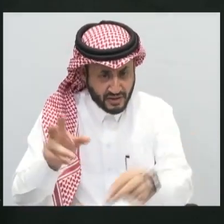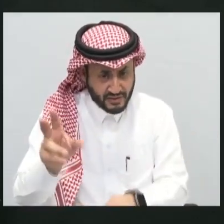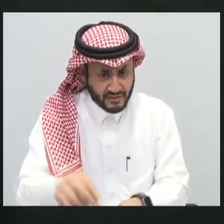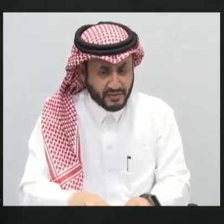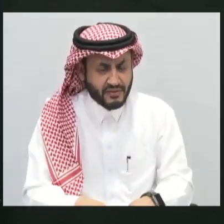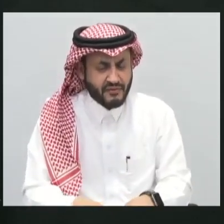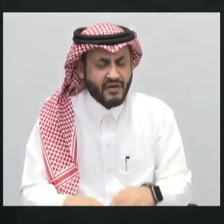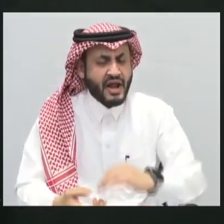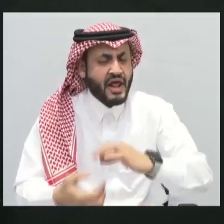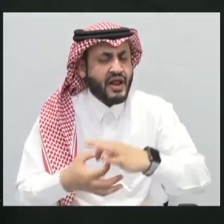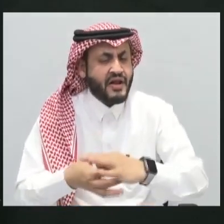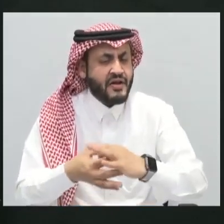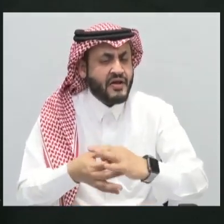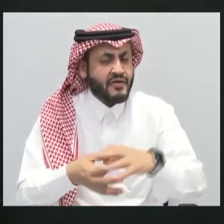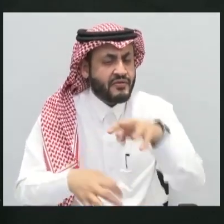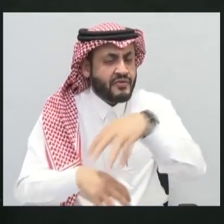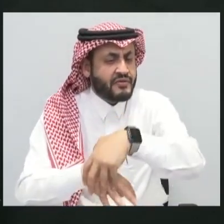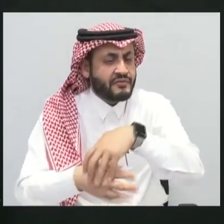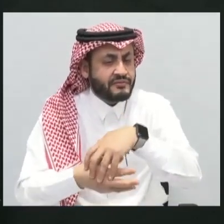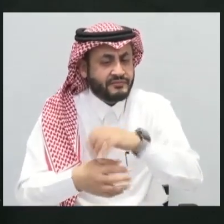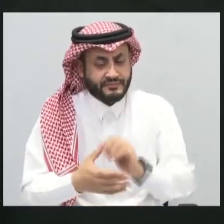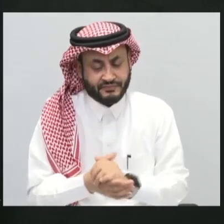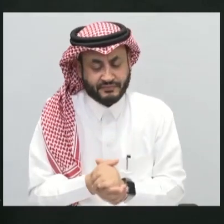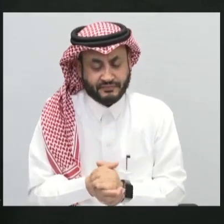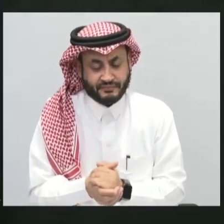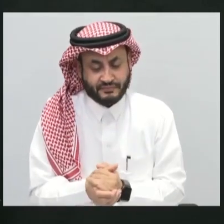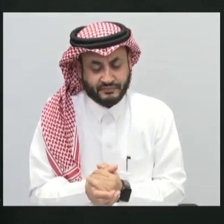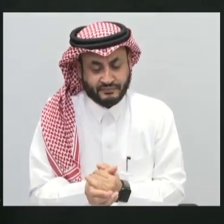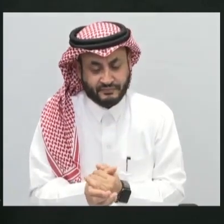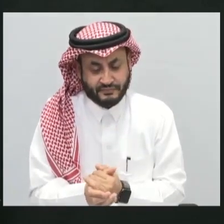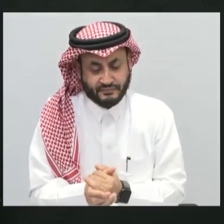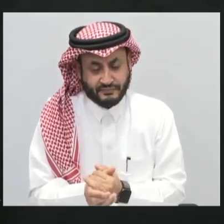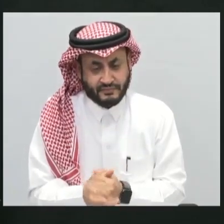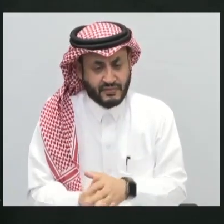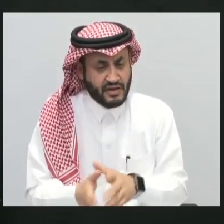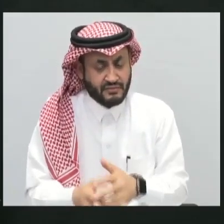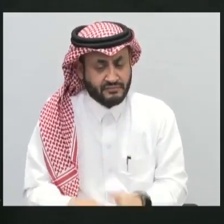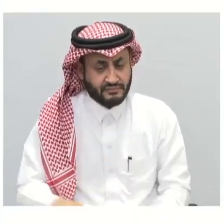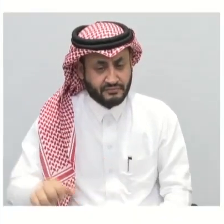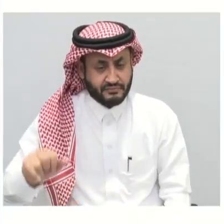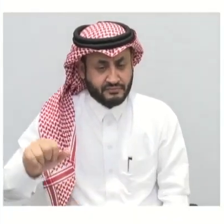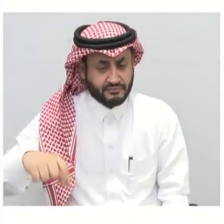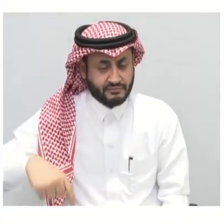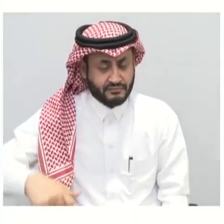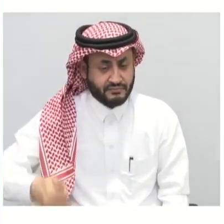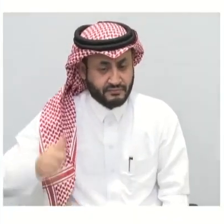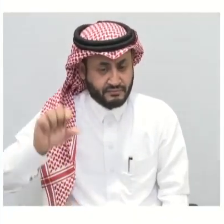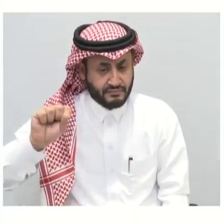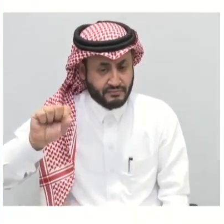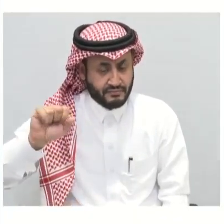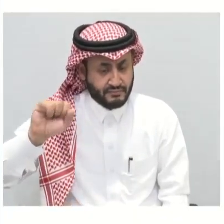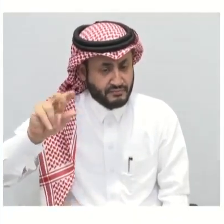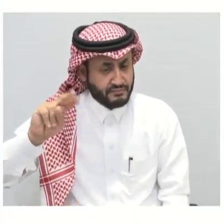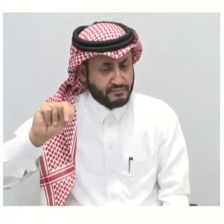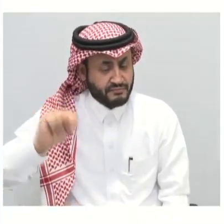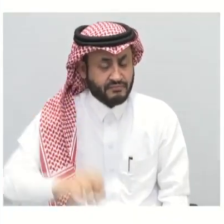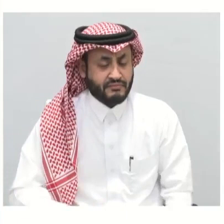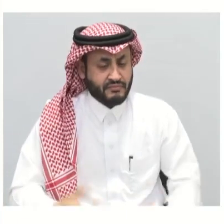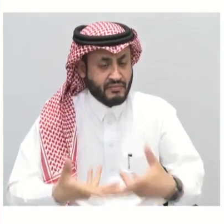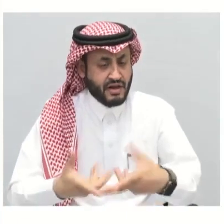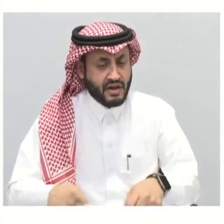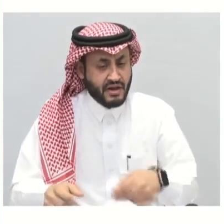about each of the activities that is on the table about Gassim's graduation. Now, work